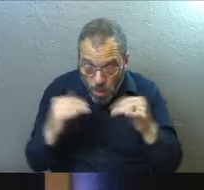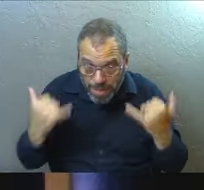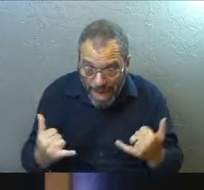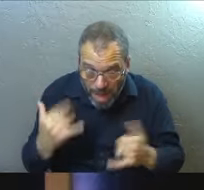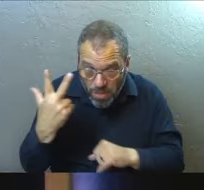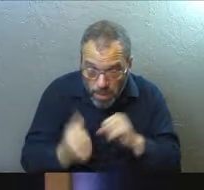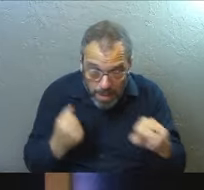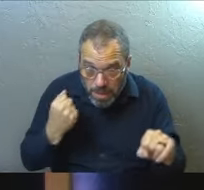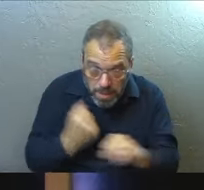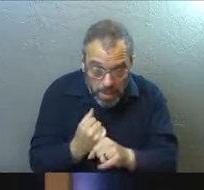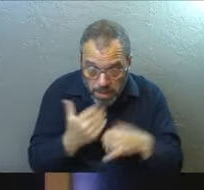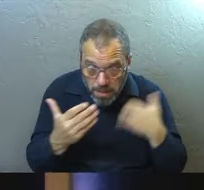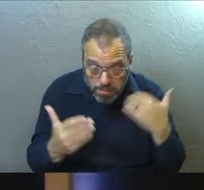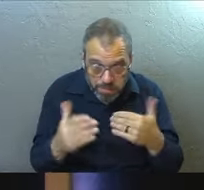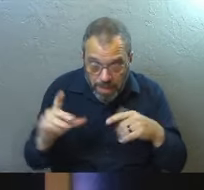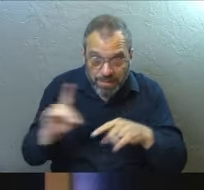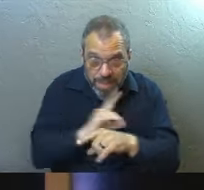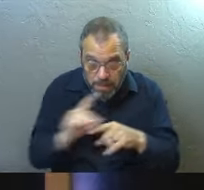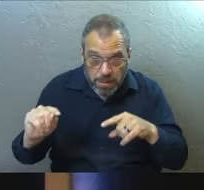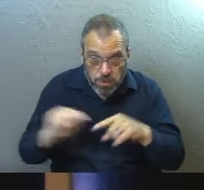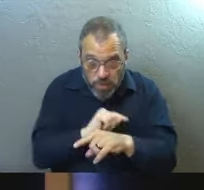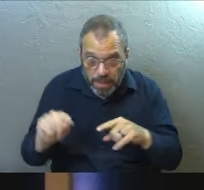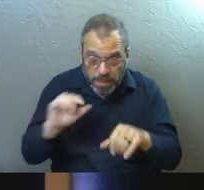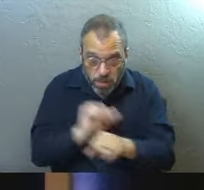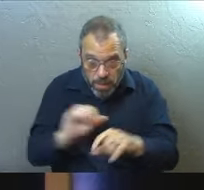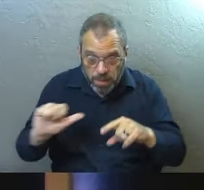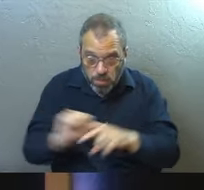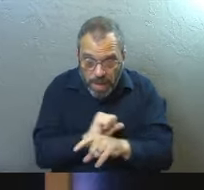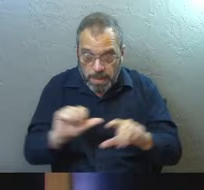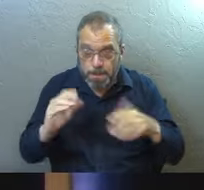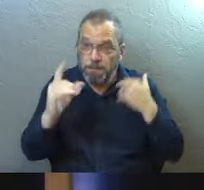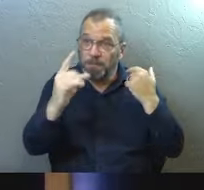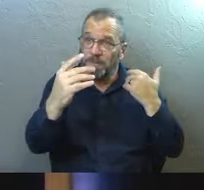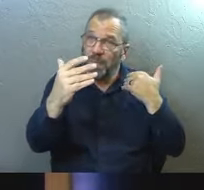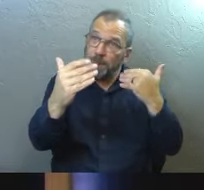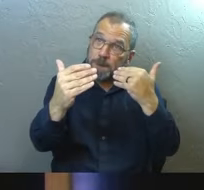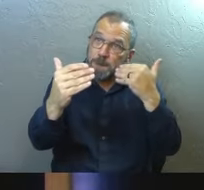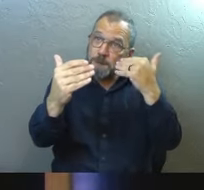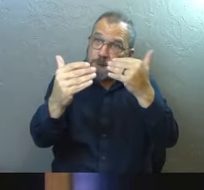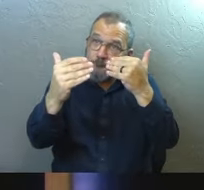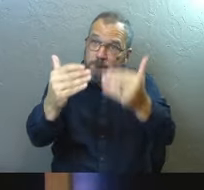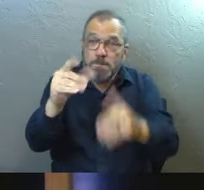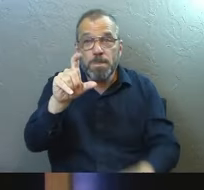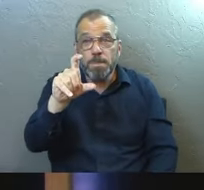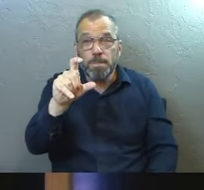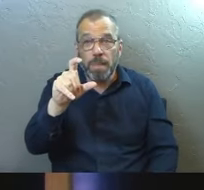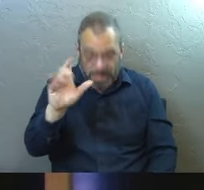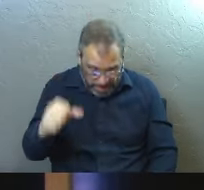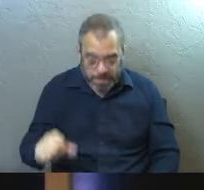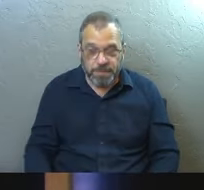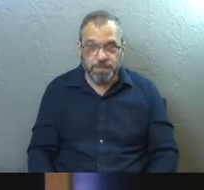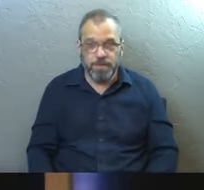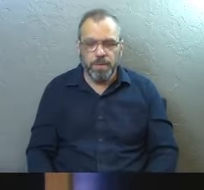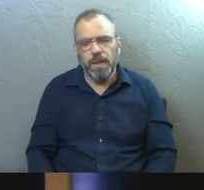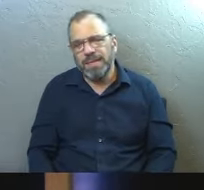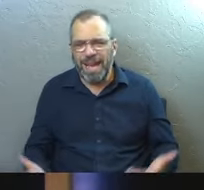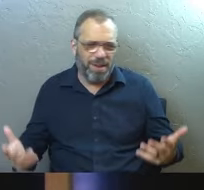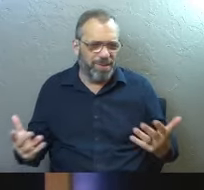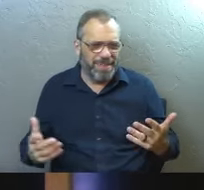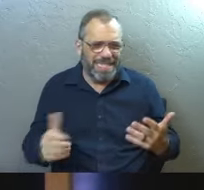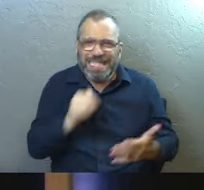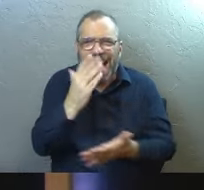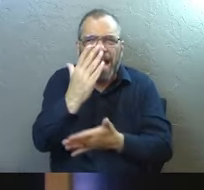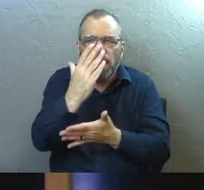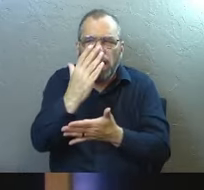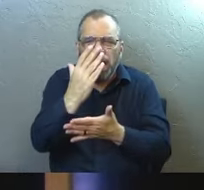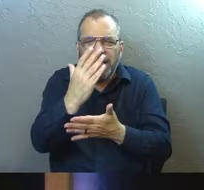more now because of 3 years of discipline and work and practice to be close with him? So this isn't a piece of our